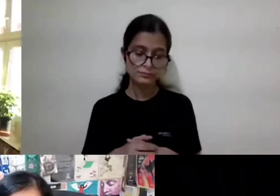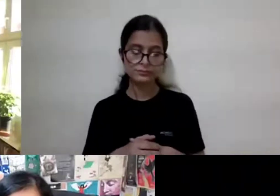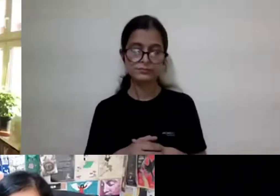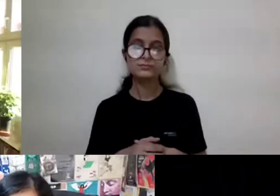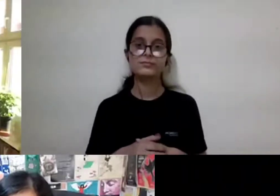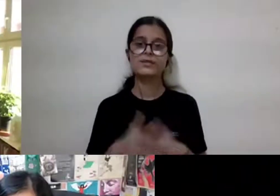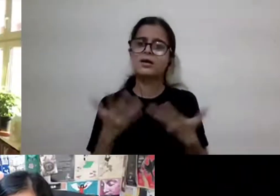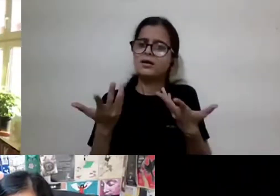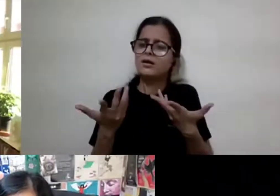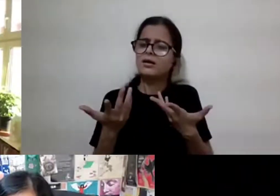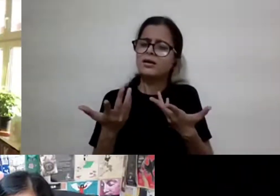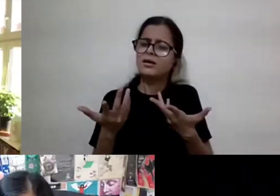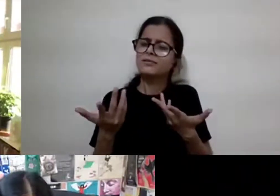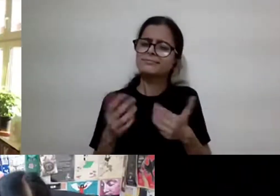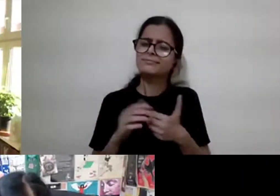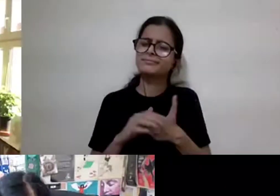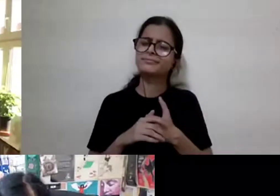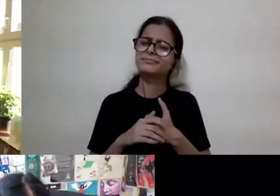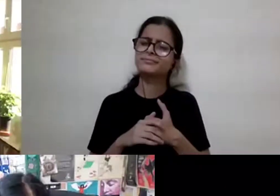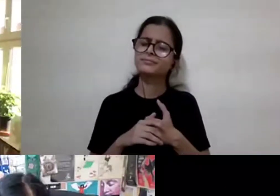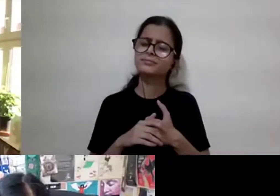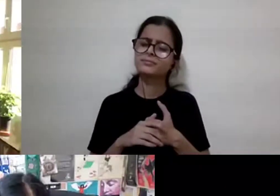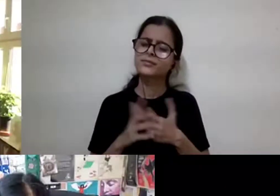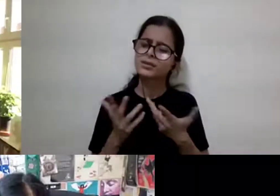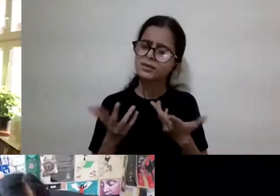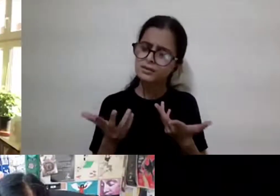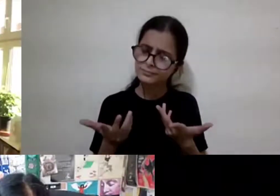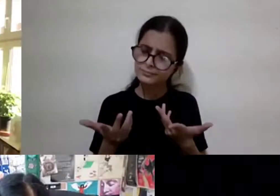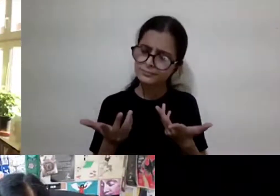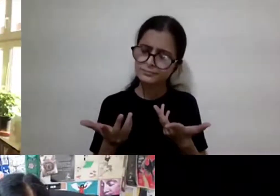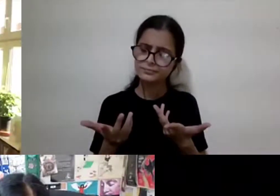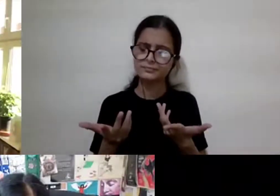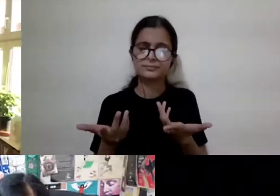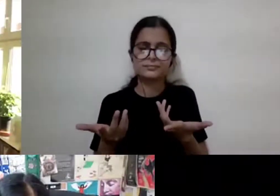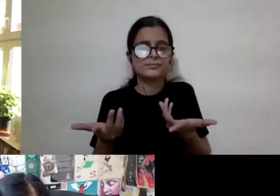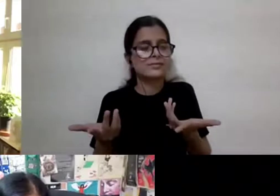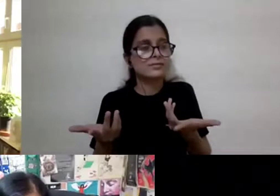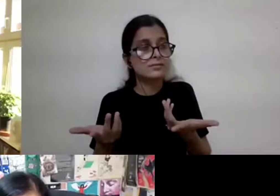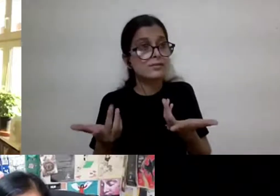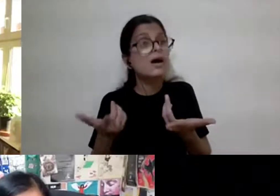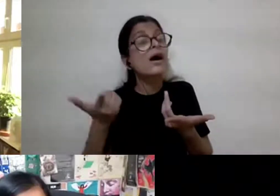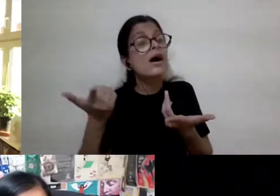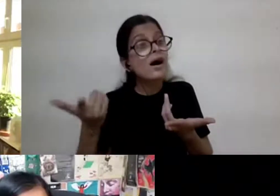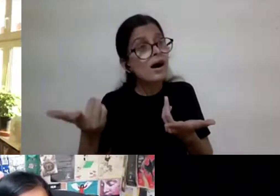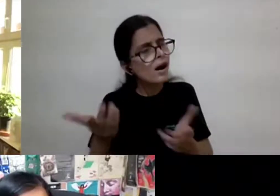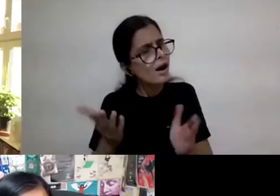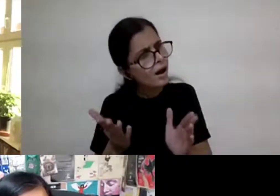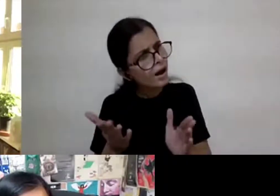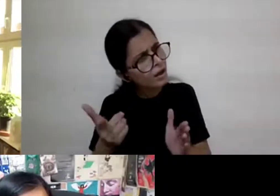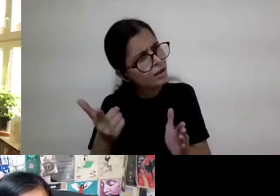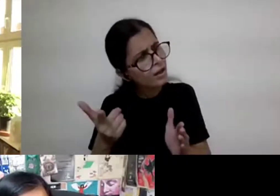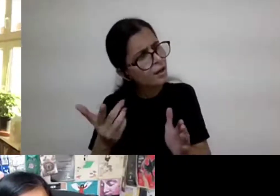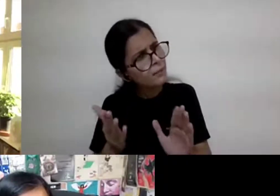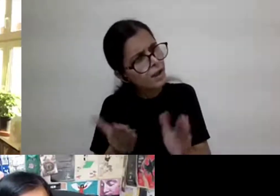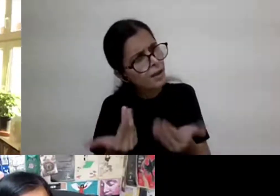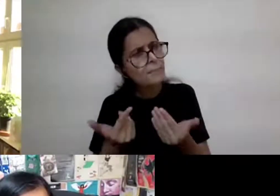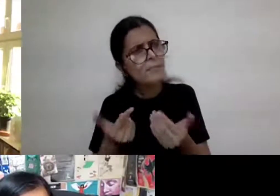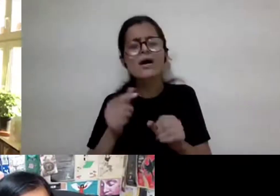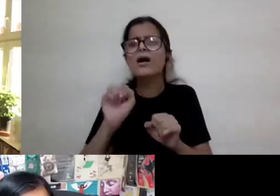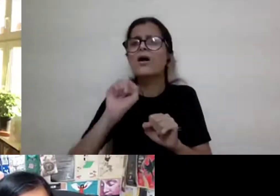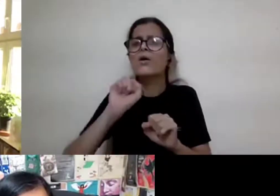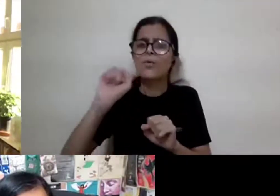they will be, I mean, um, um, they will be able or to involve in this